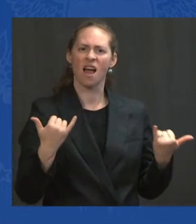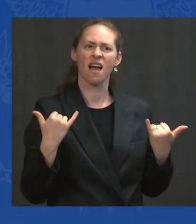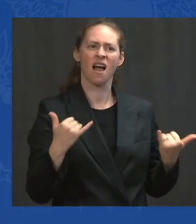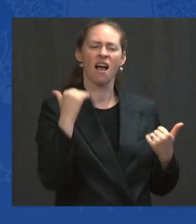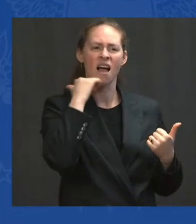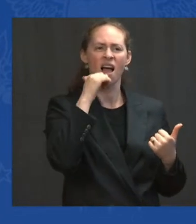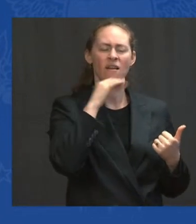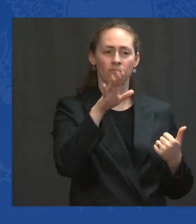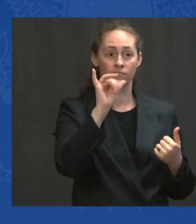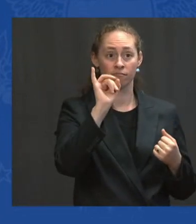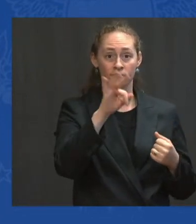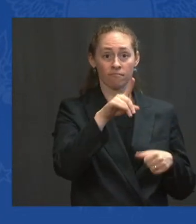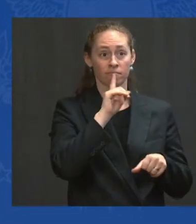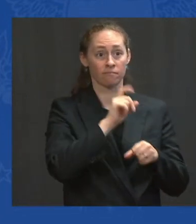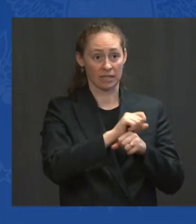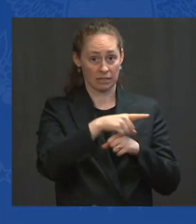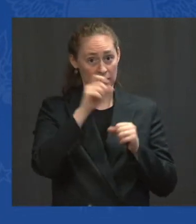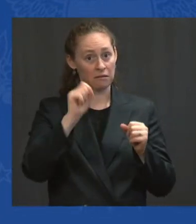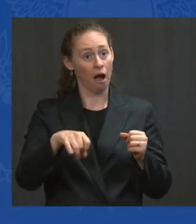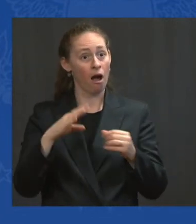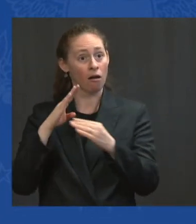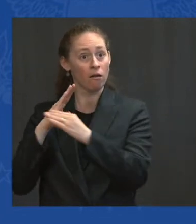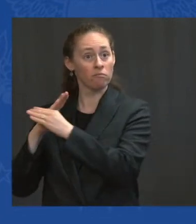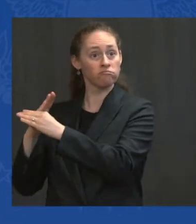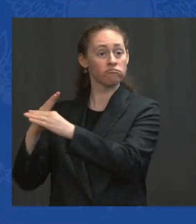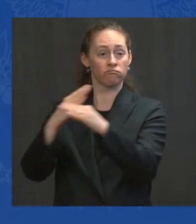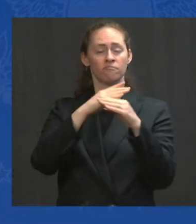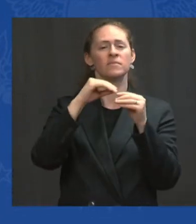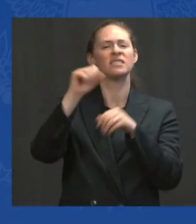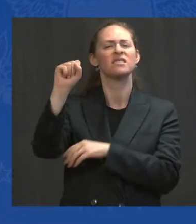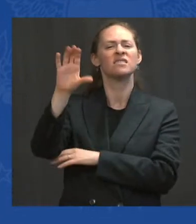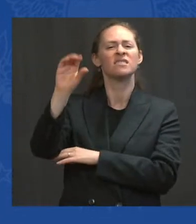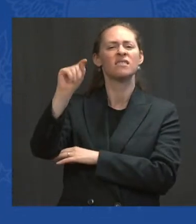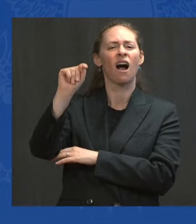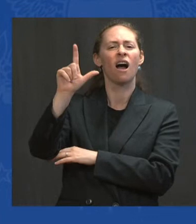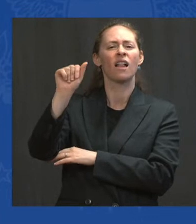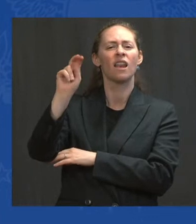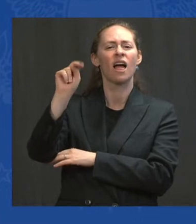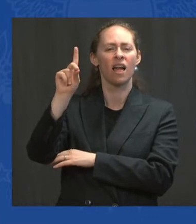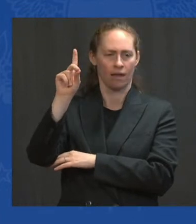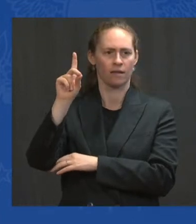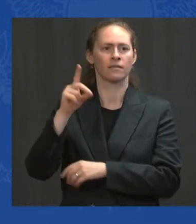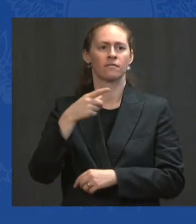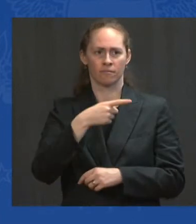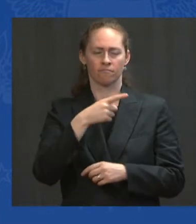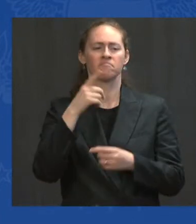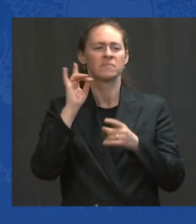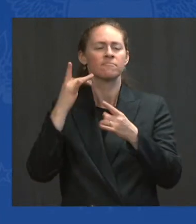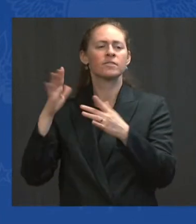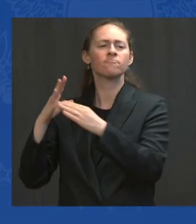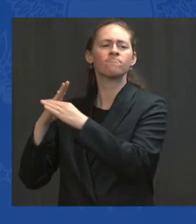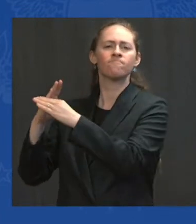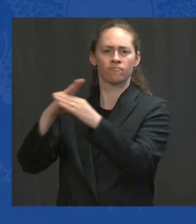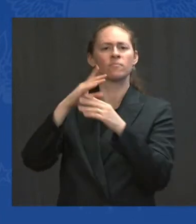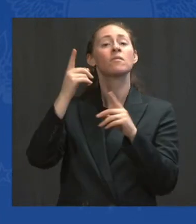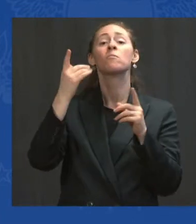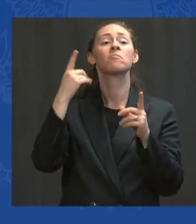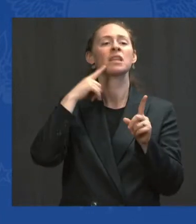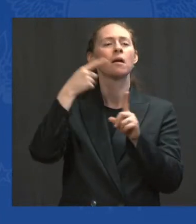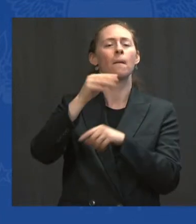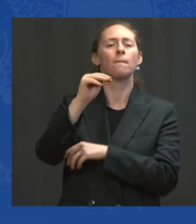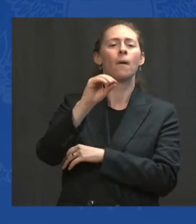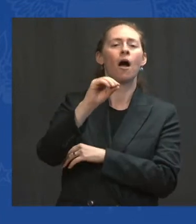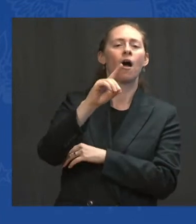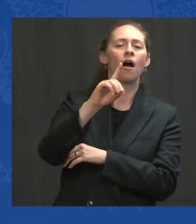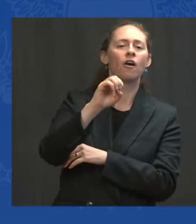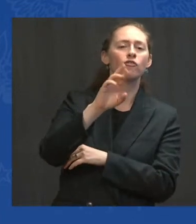protected against, a Scotland study showing that 2 doses of Pfizer are about 79% protective. Symptomatic disease, a